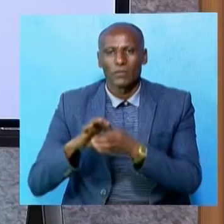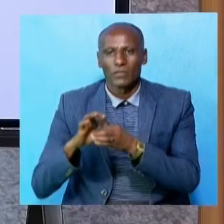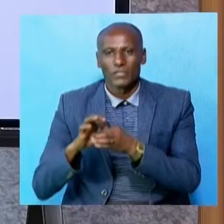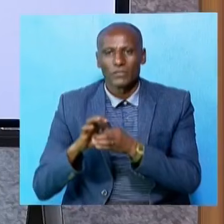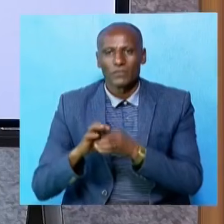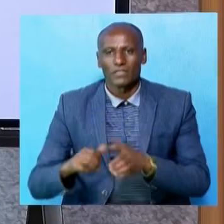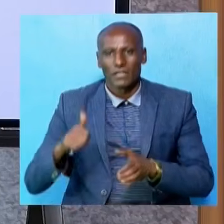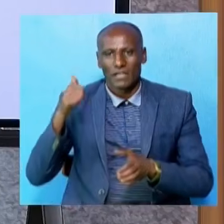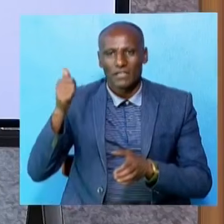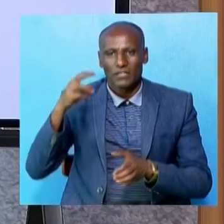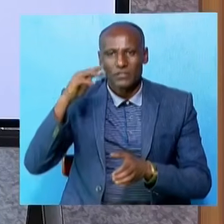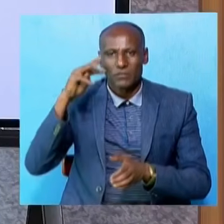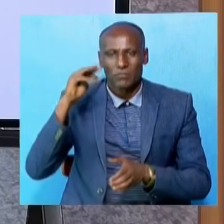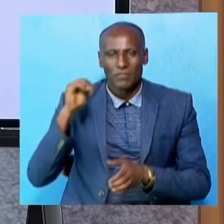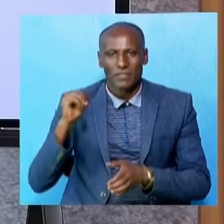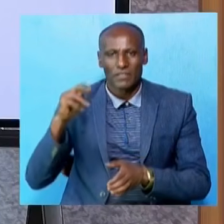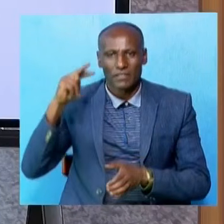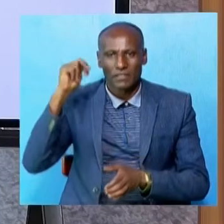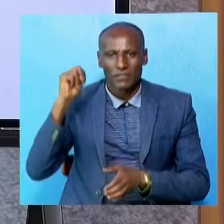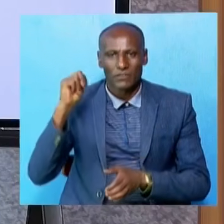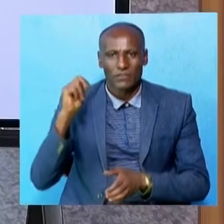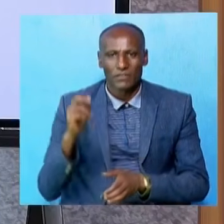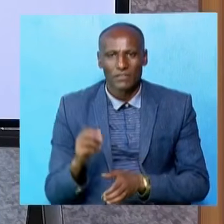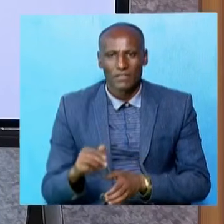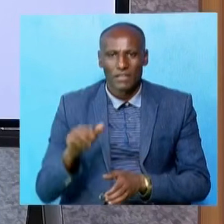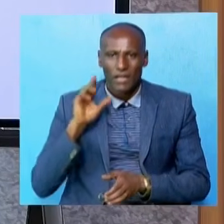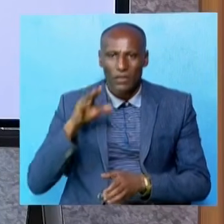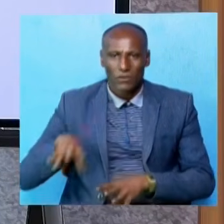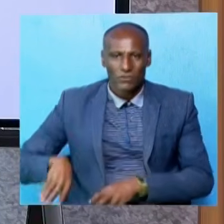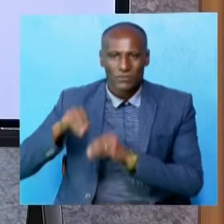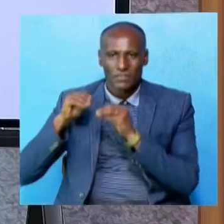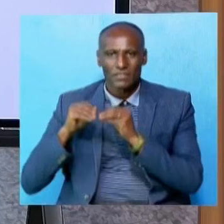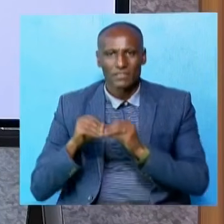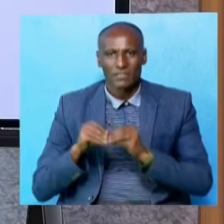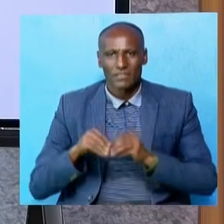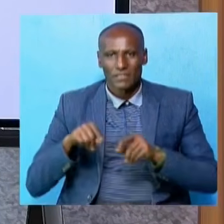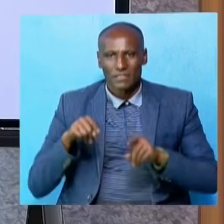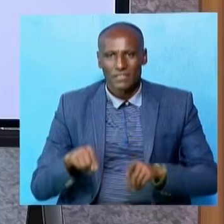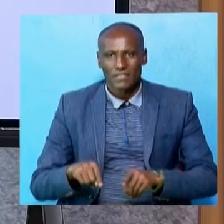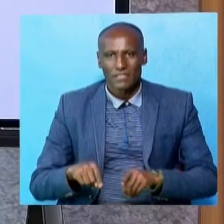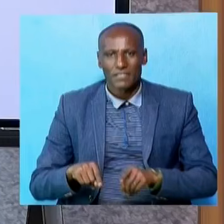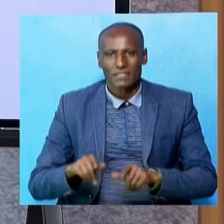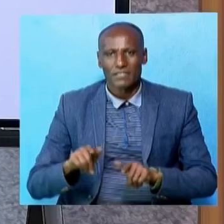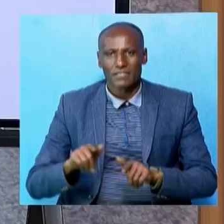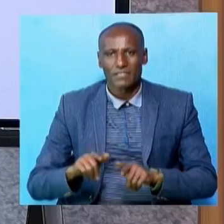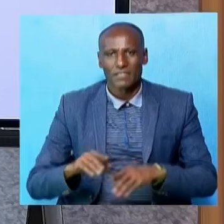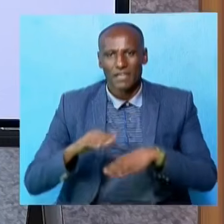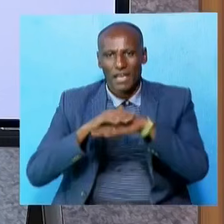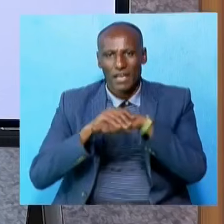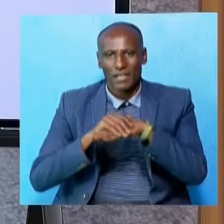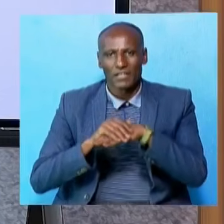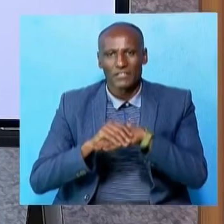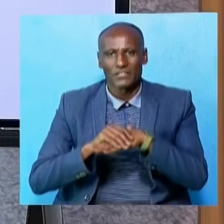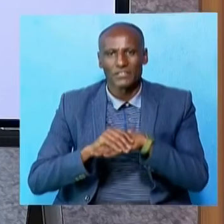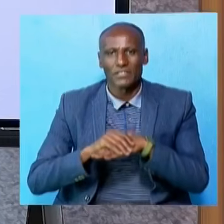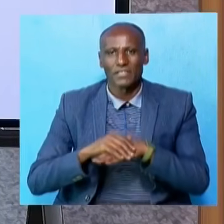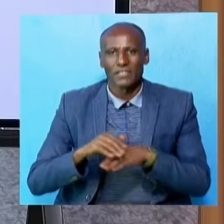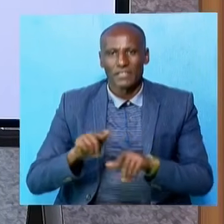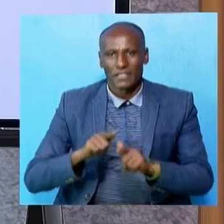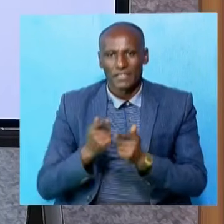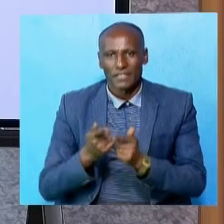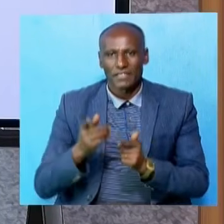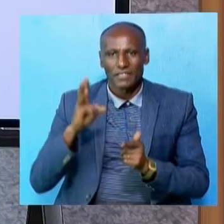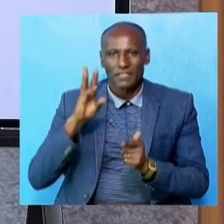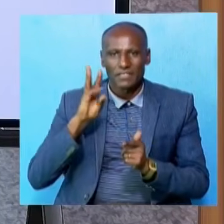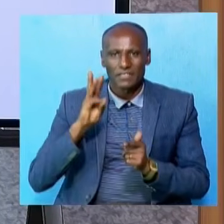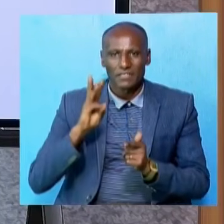with Addis Media Network. Hello students, this is English grade 6. I am your teacher,